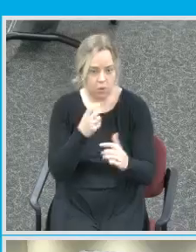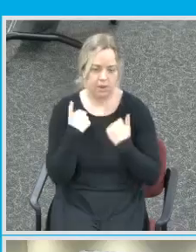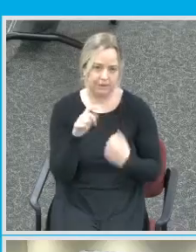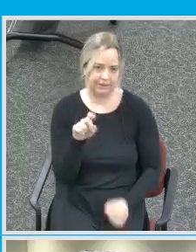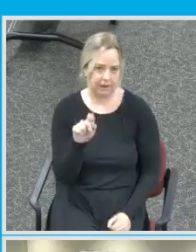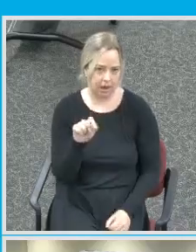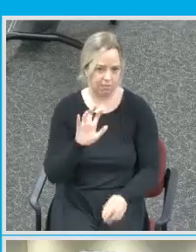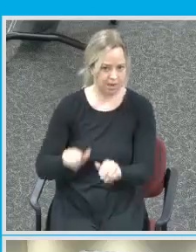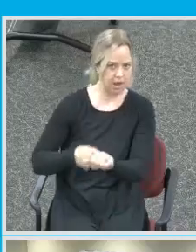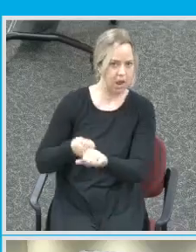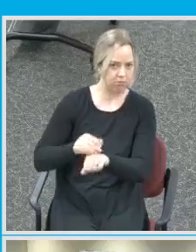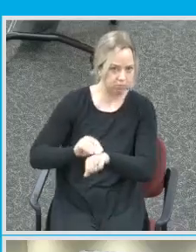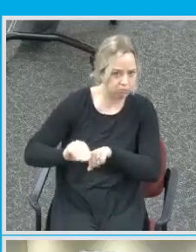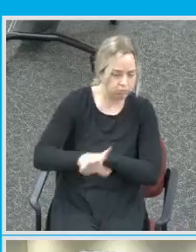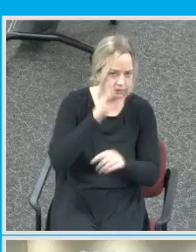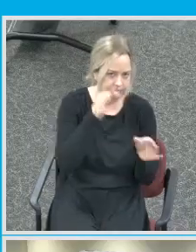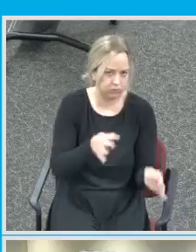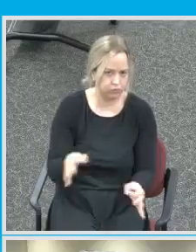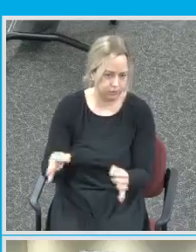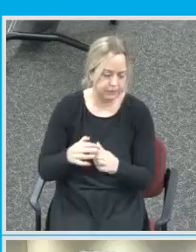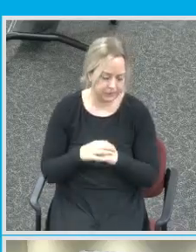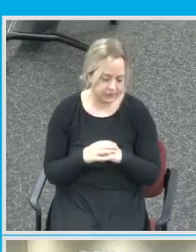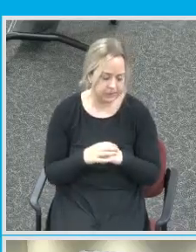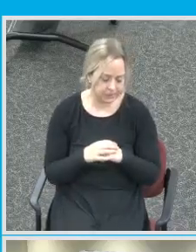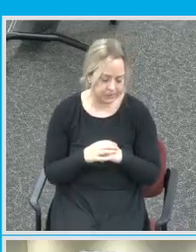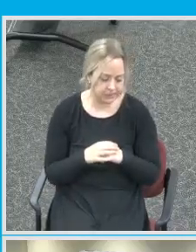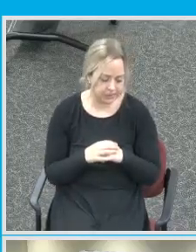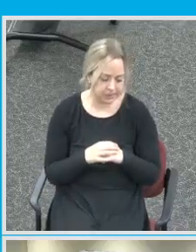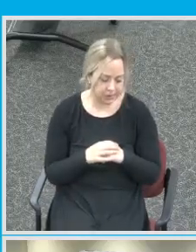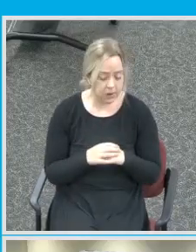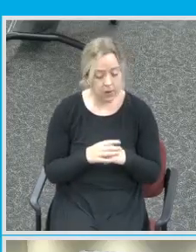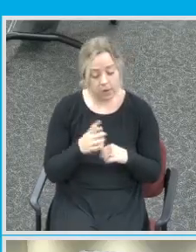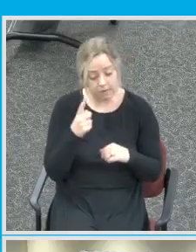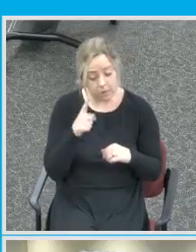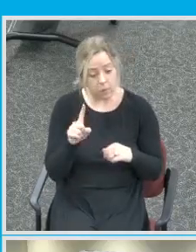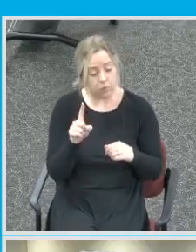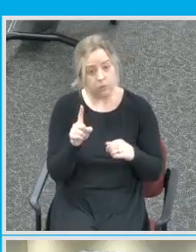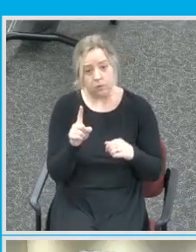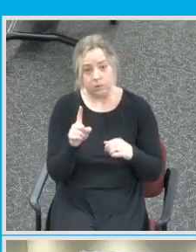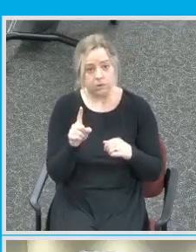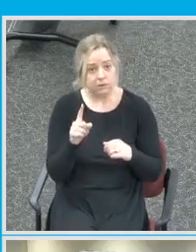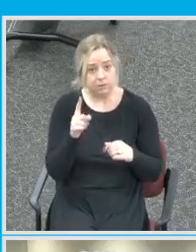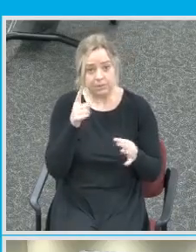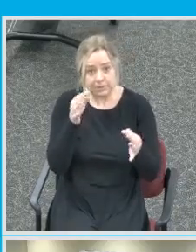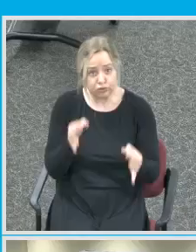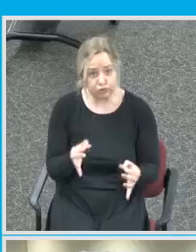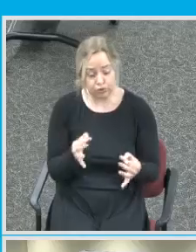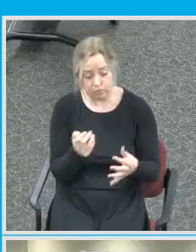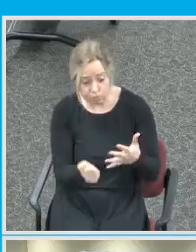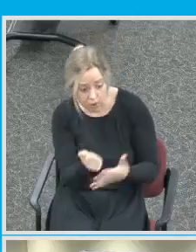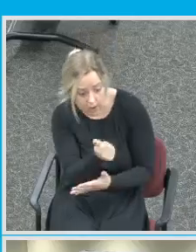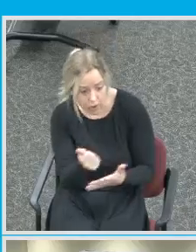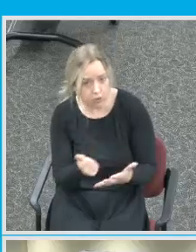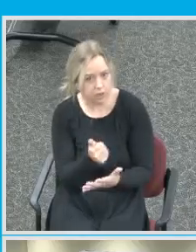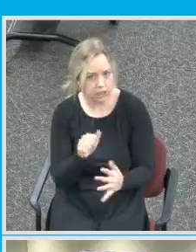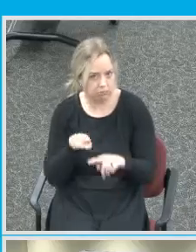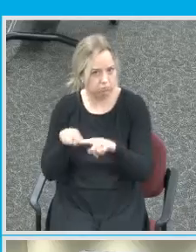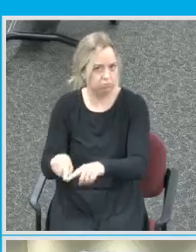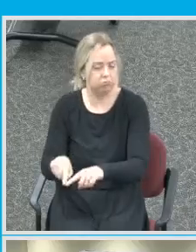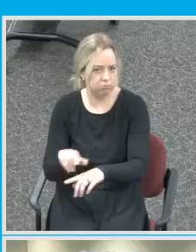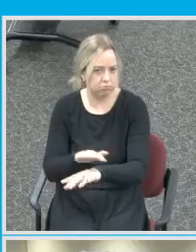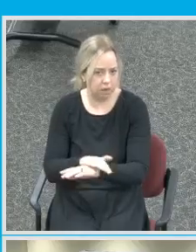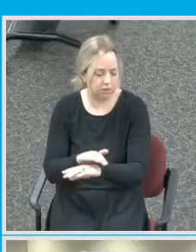we're having input on what priorities we believe should be taken up and